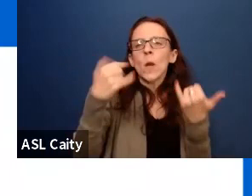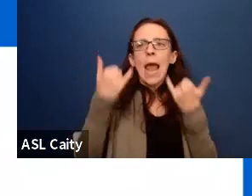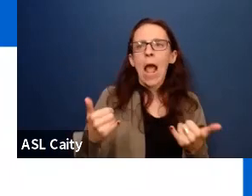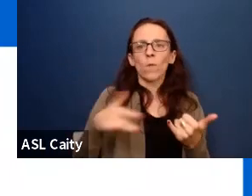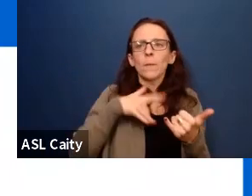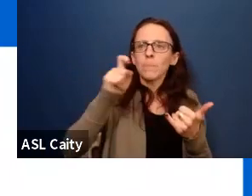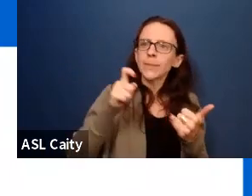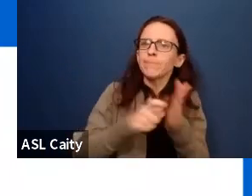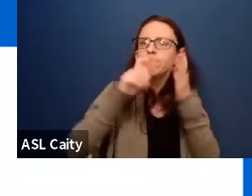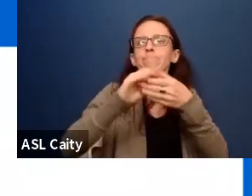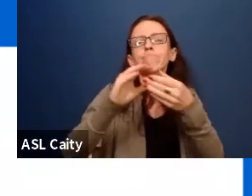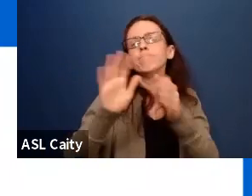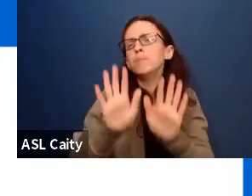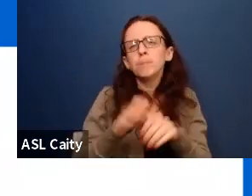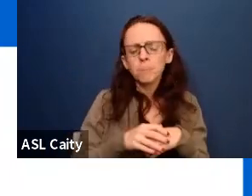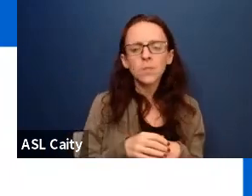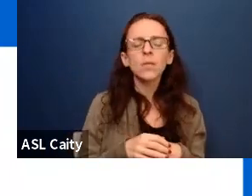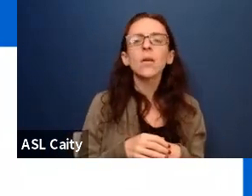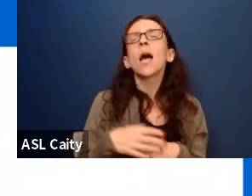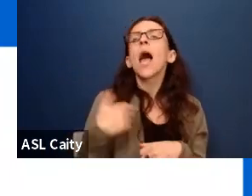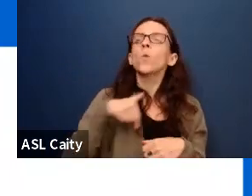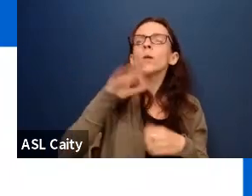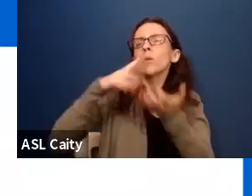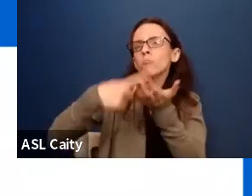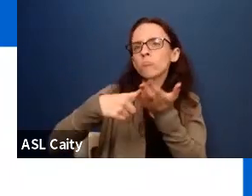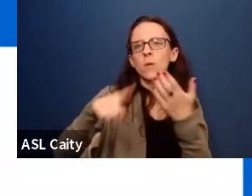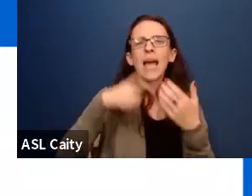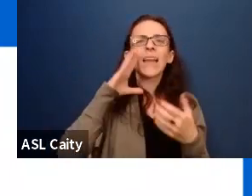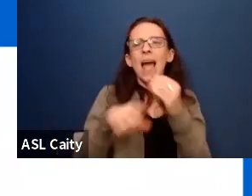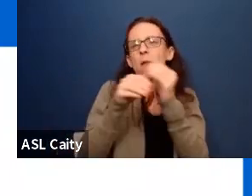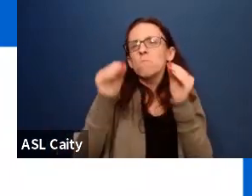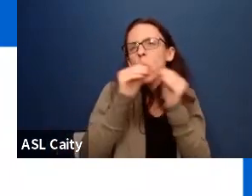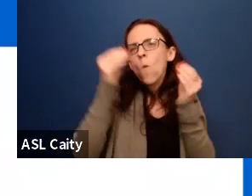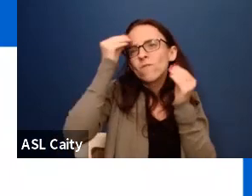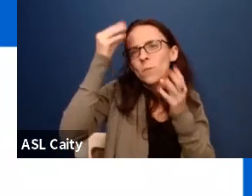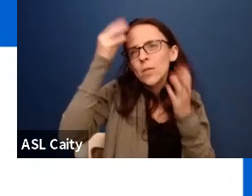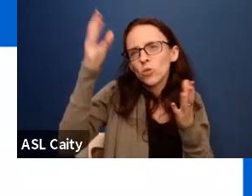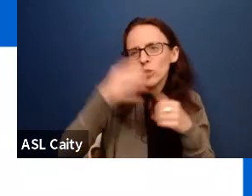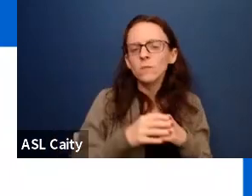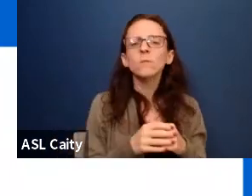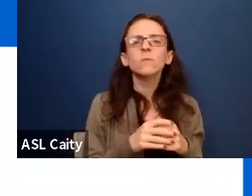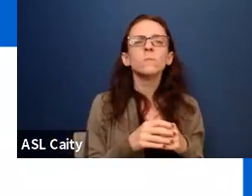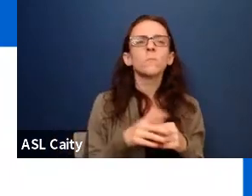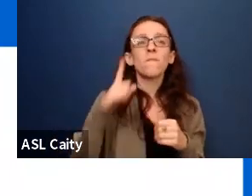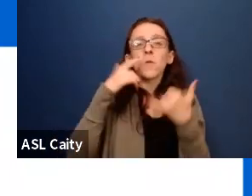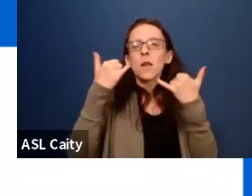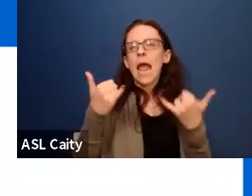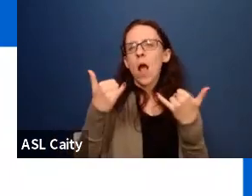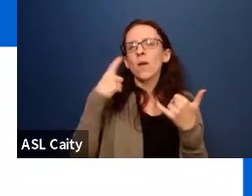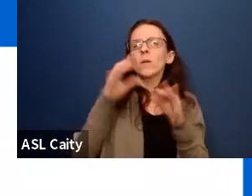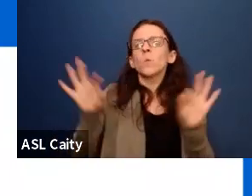We are also going to look at additional data around these, but wanted to show the visual